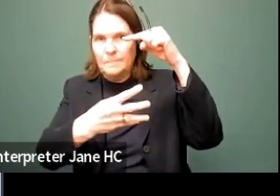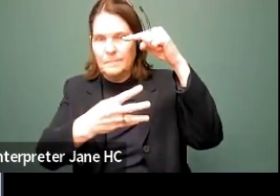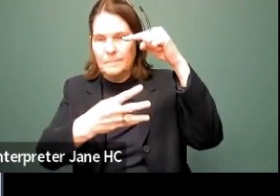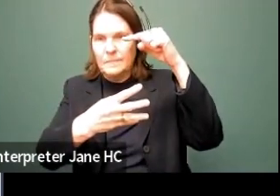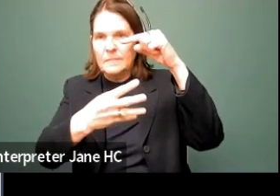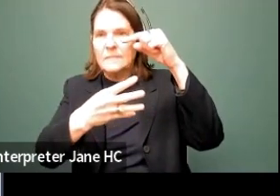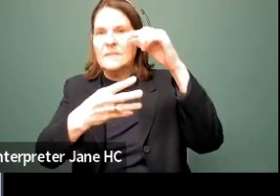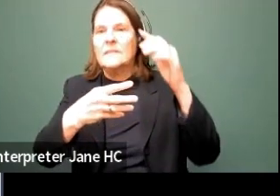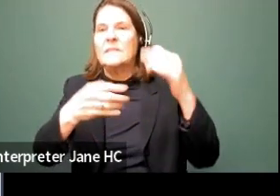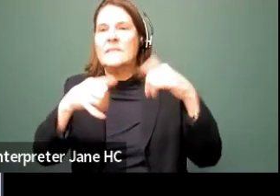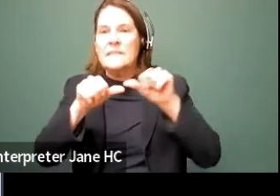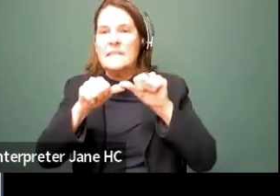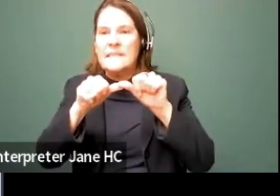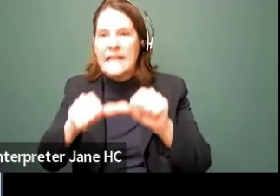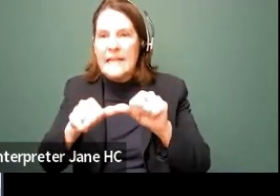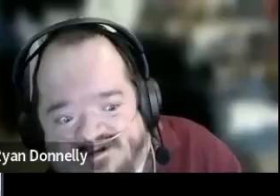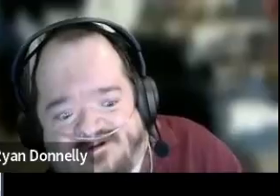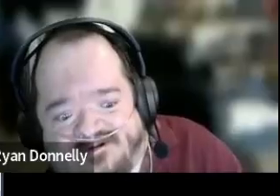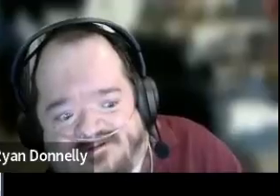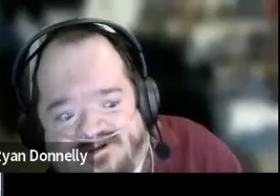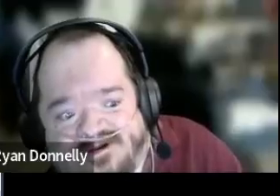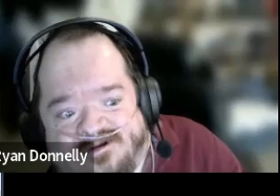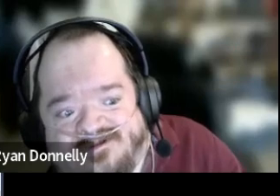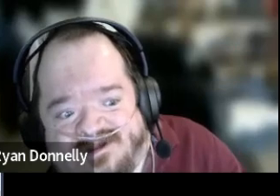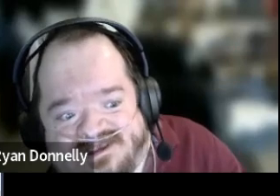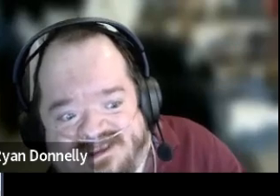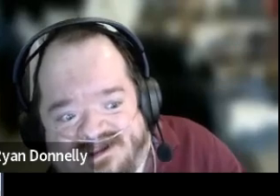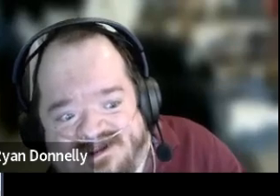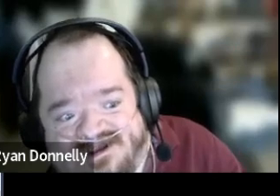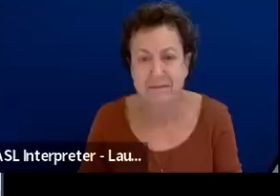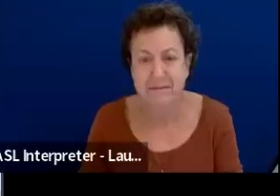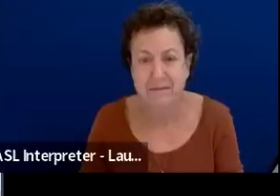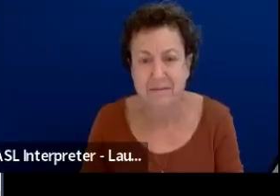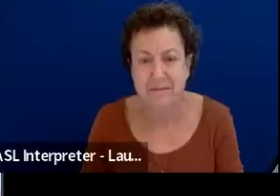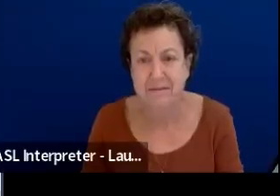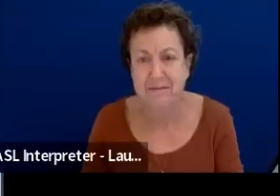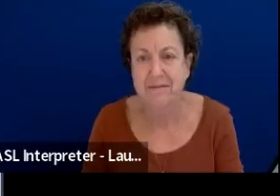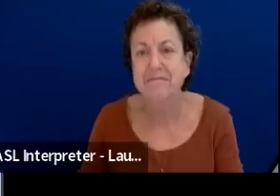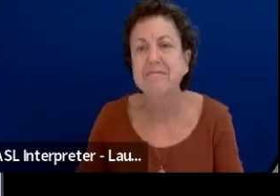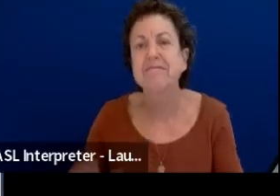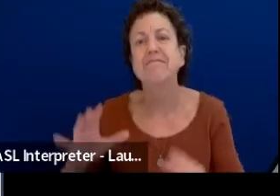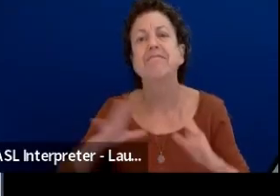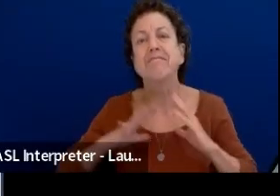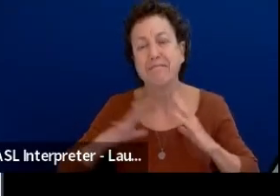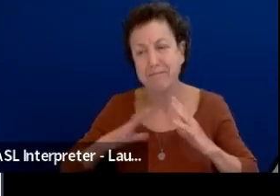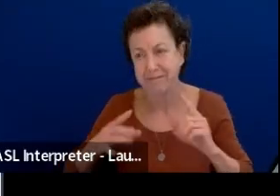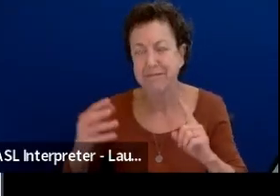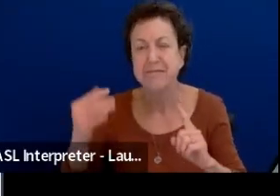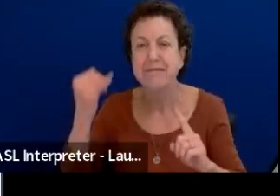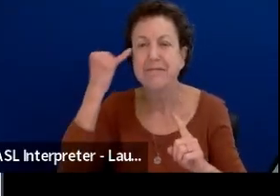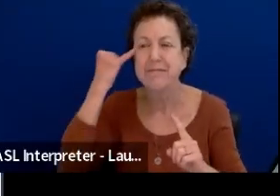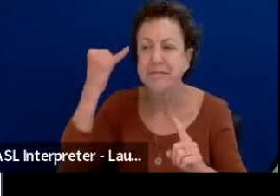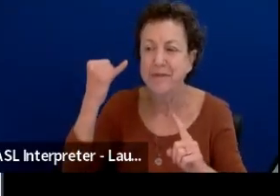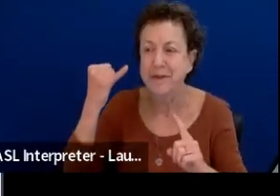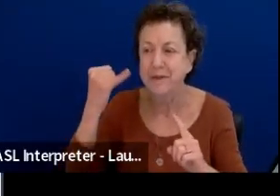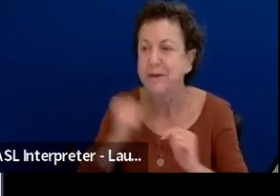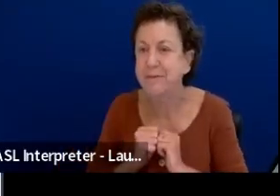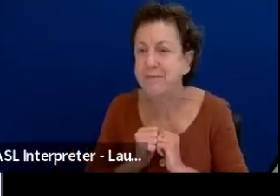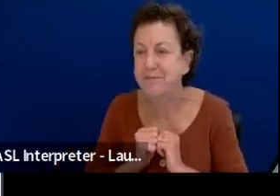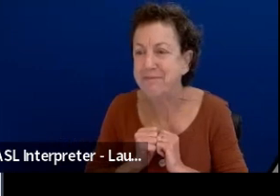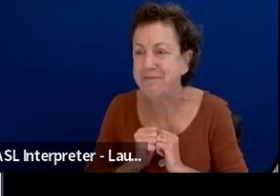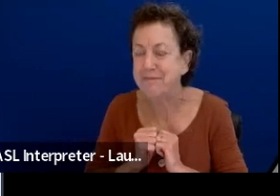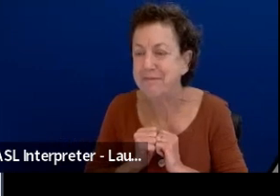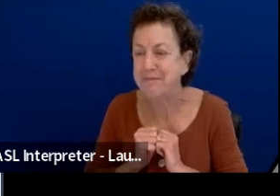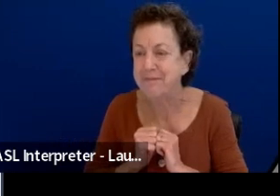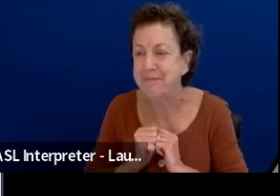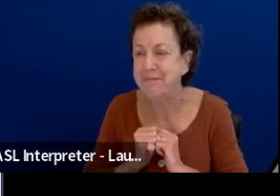going to standing committees. So let's say you were wanting to